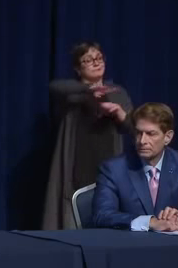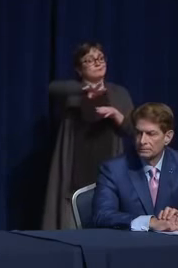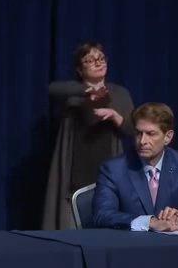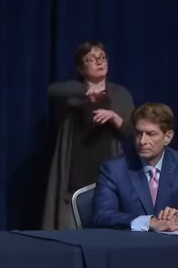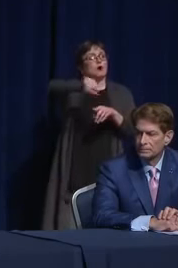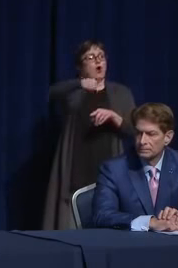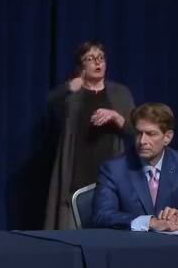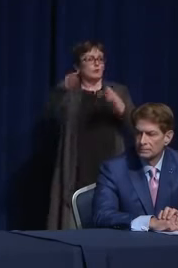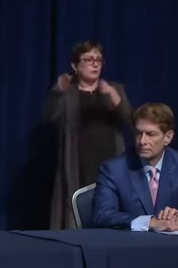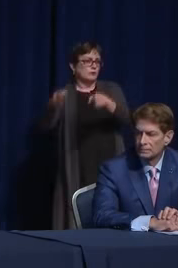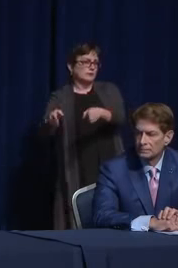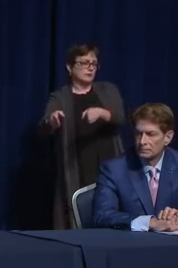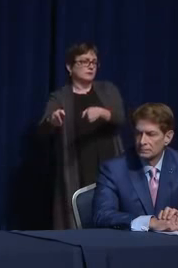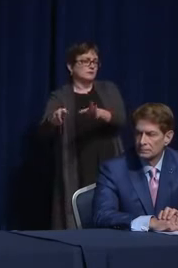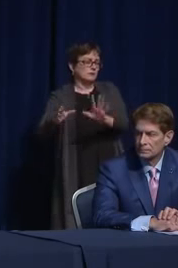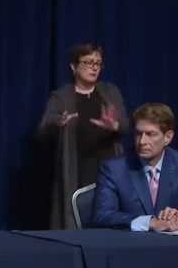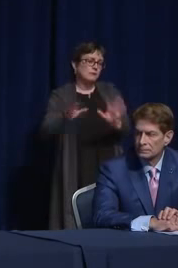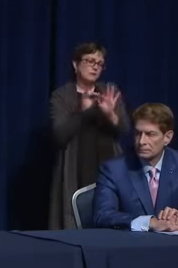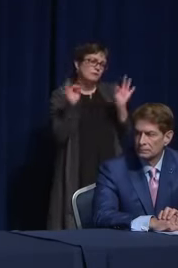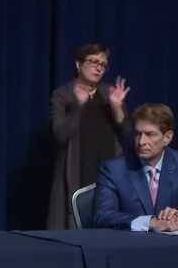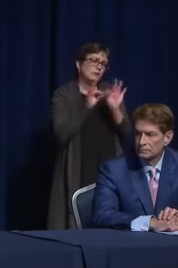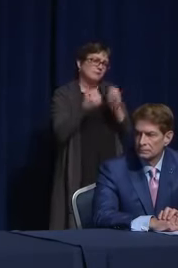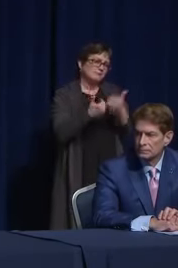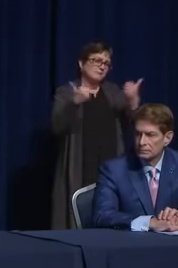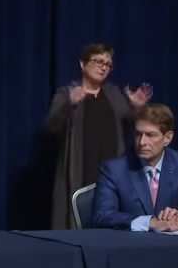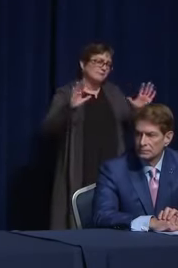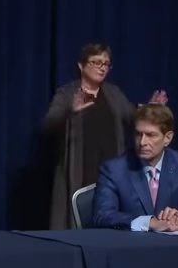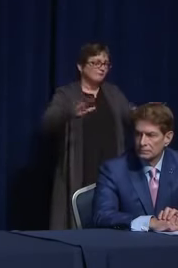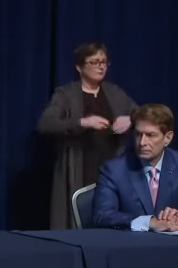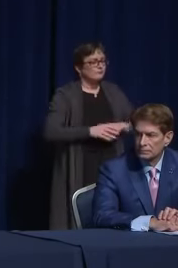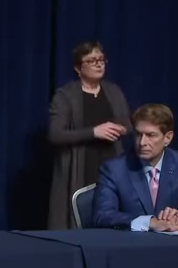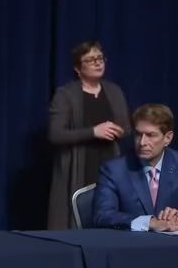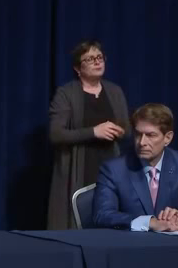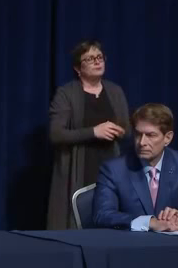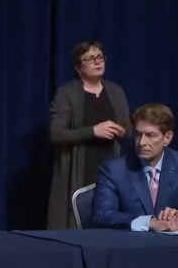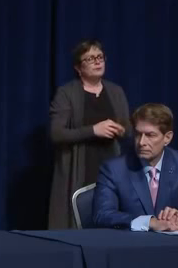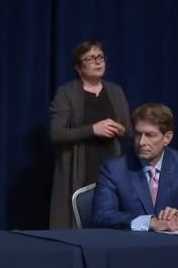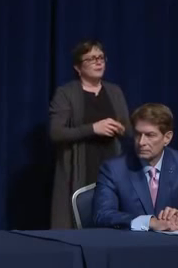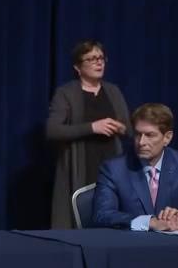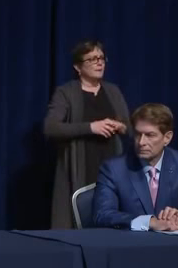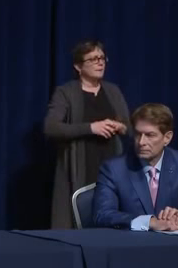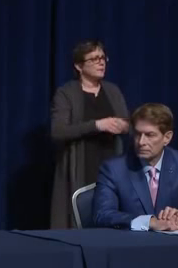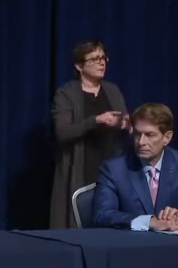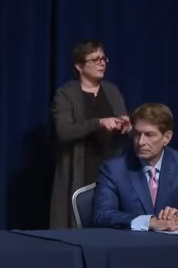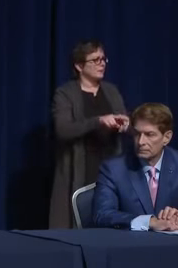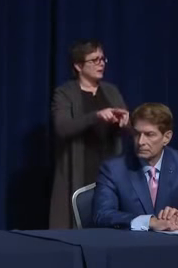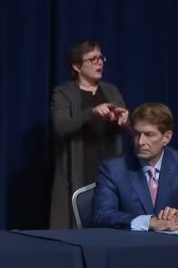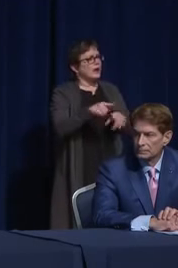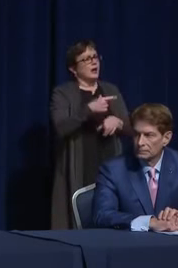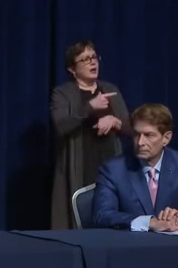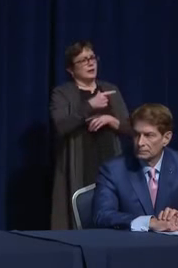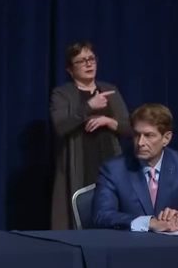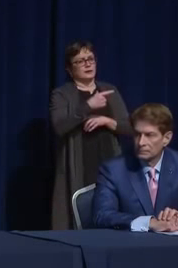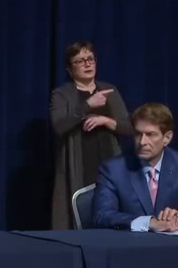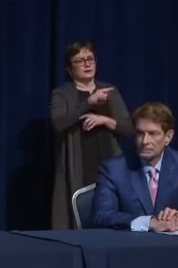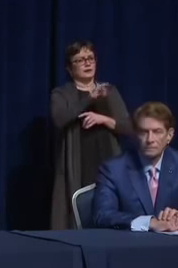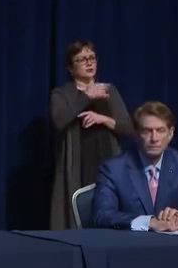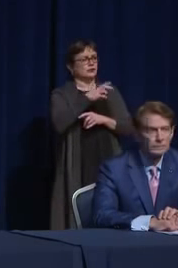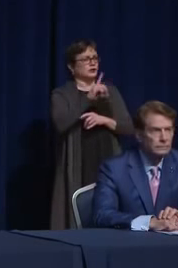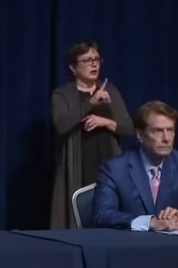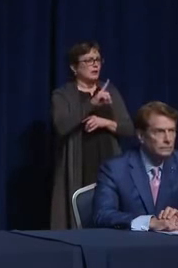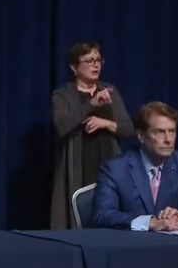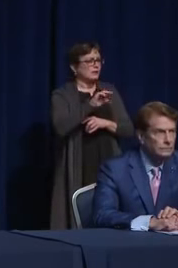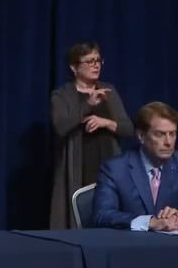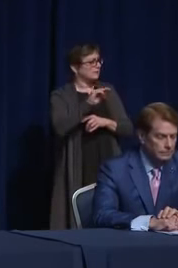our Director of the Office of Homeland Security, Jared Maples, is here. I previewed yesterday that Jared would chair an Interfaith Advisory